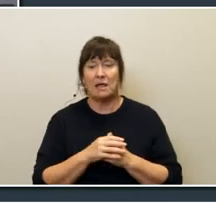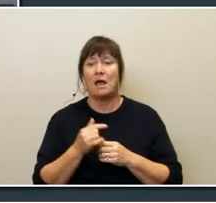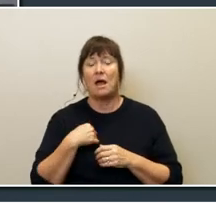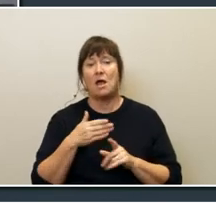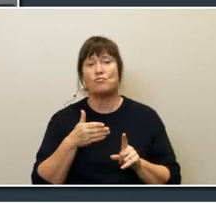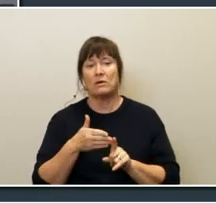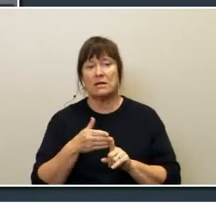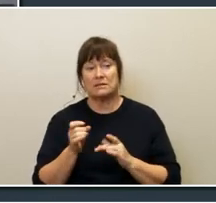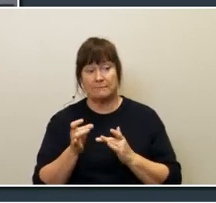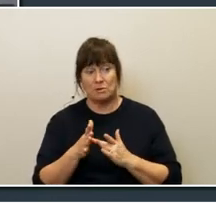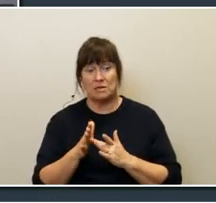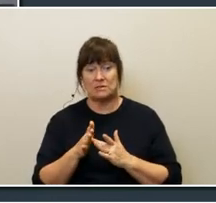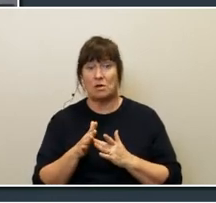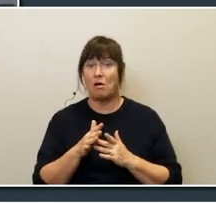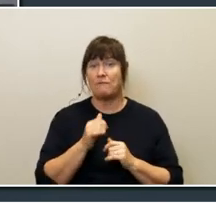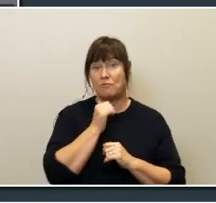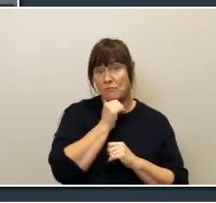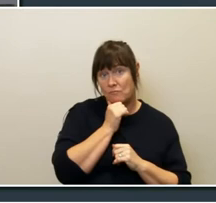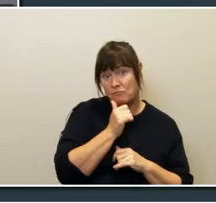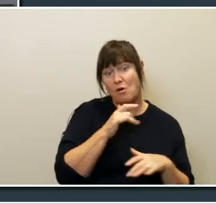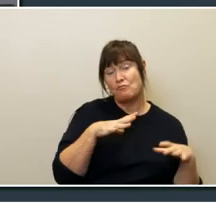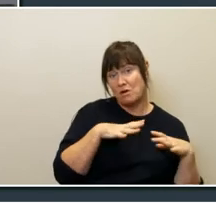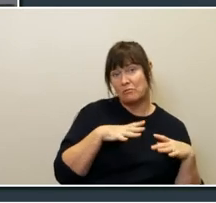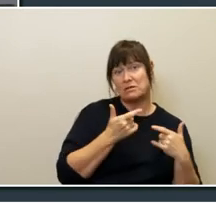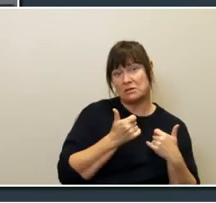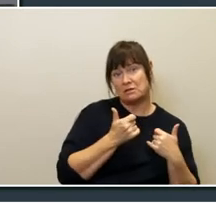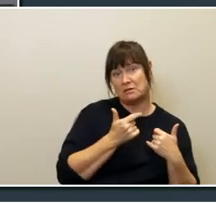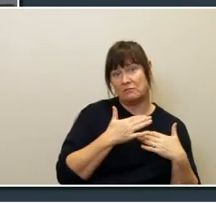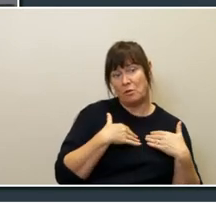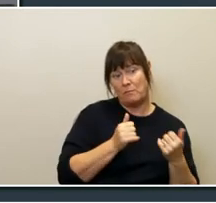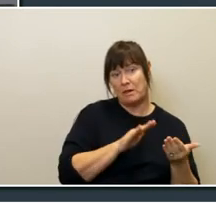I recognise the importance of recreation for the well-being of the community,